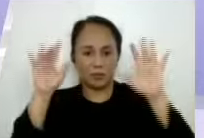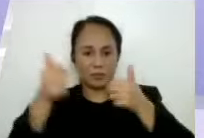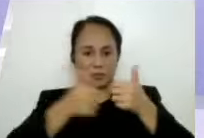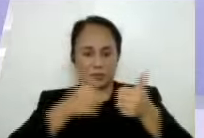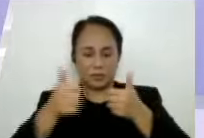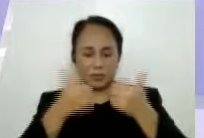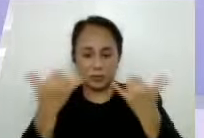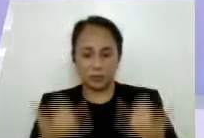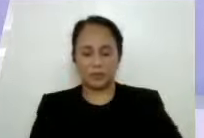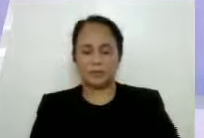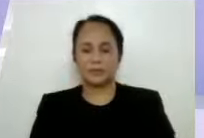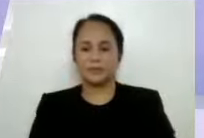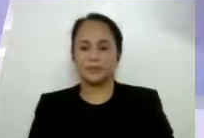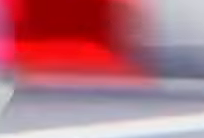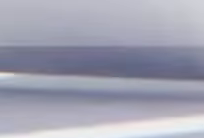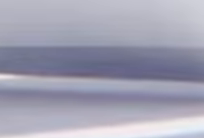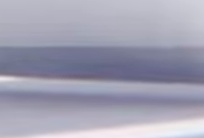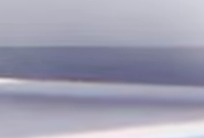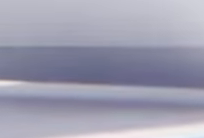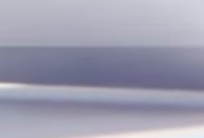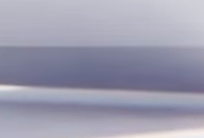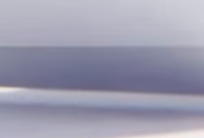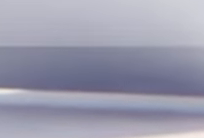niyan ni EJ Gomez.